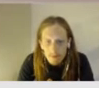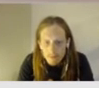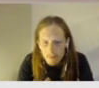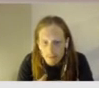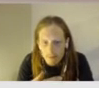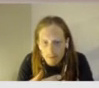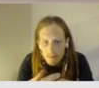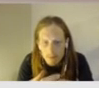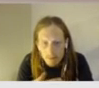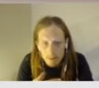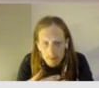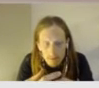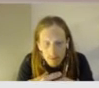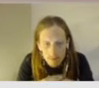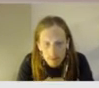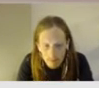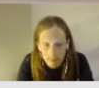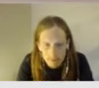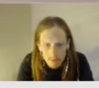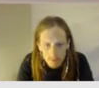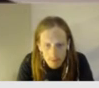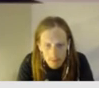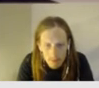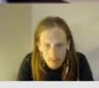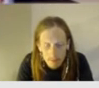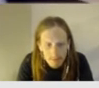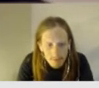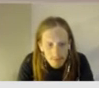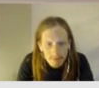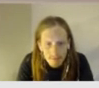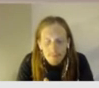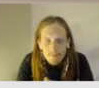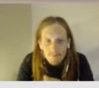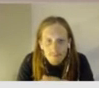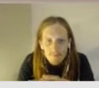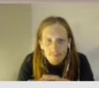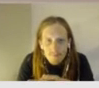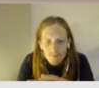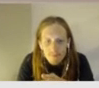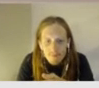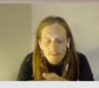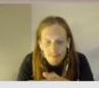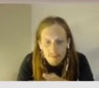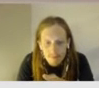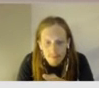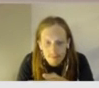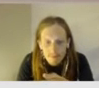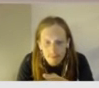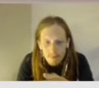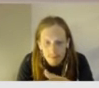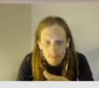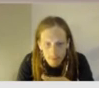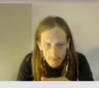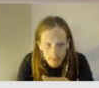was fun to just start hitting the streets and telling the story of Houston, Texas, because it's a pretty dynamic society. It's one of the fastest growing